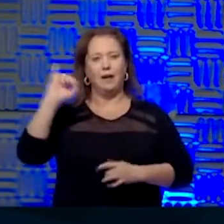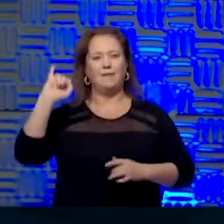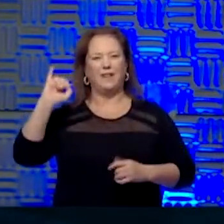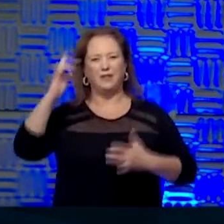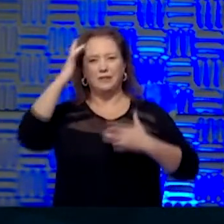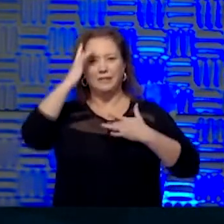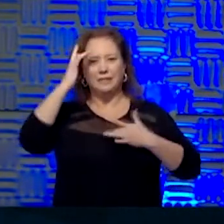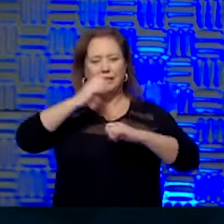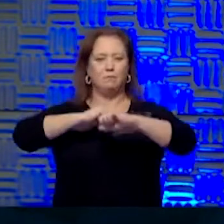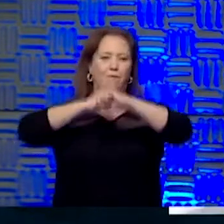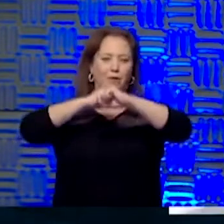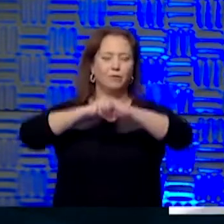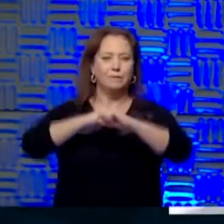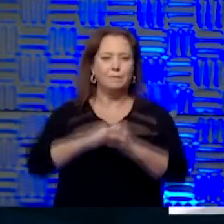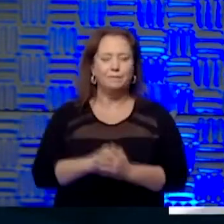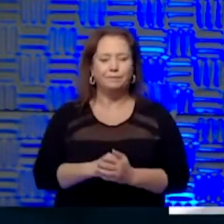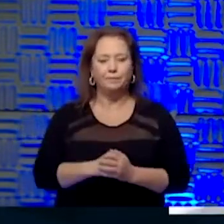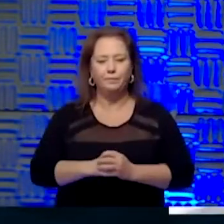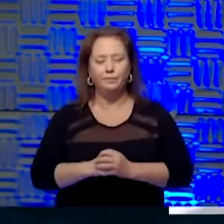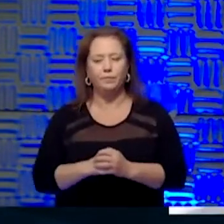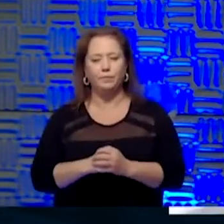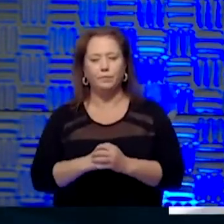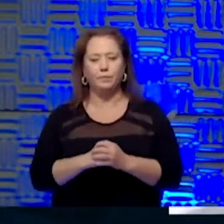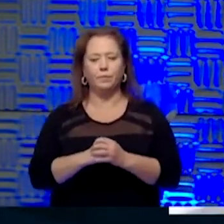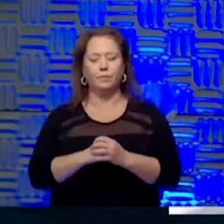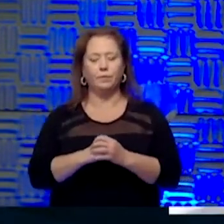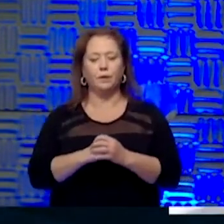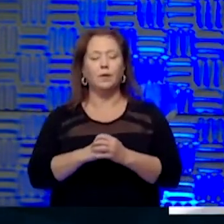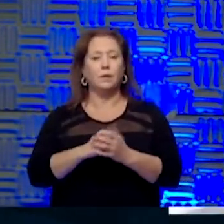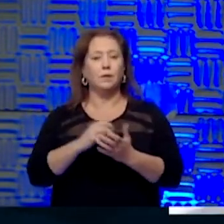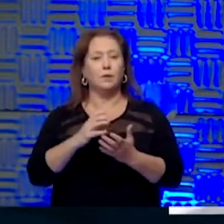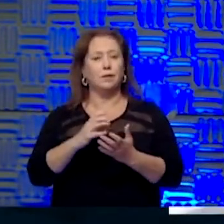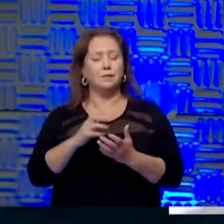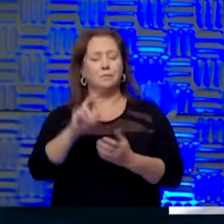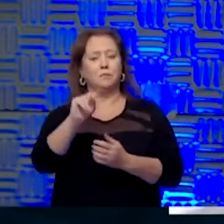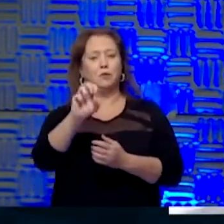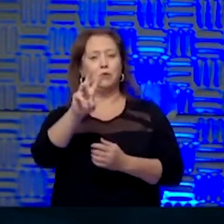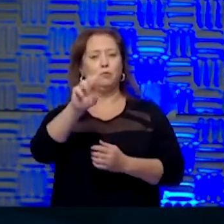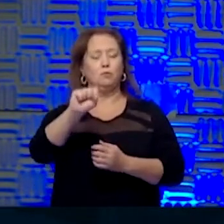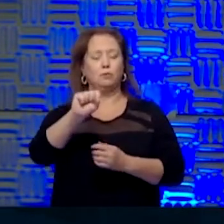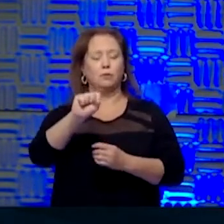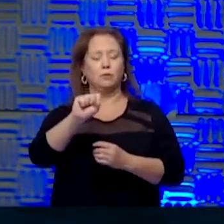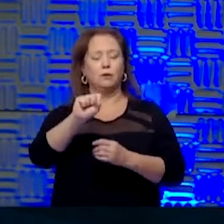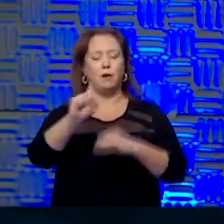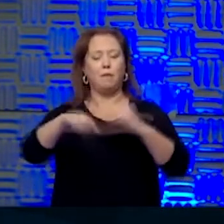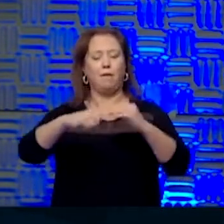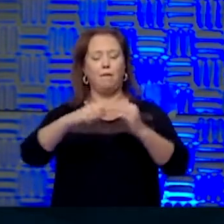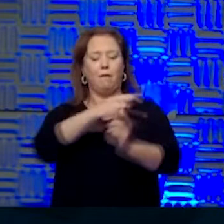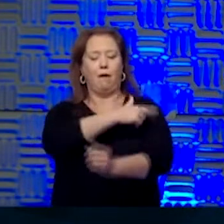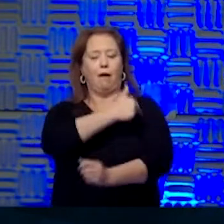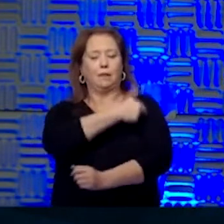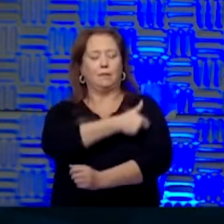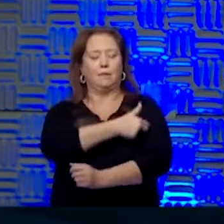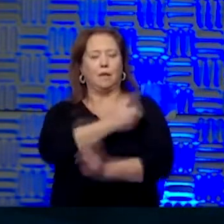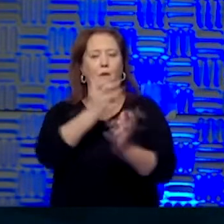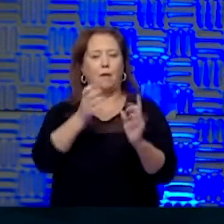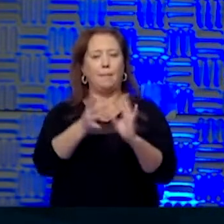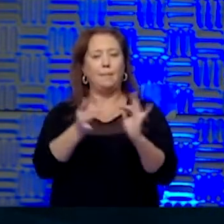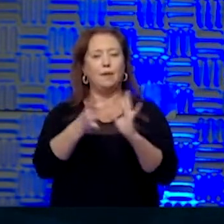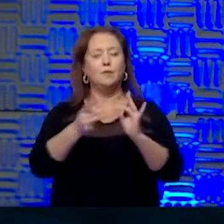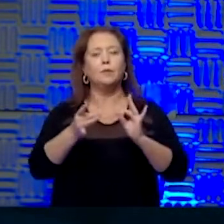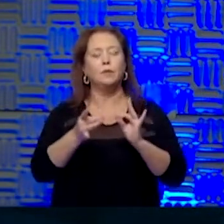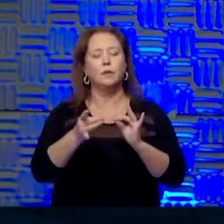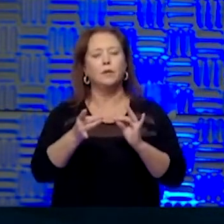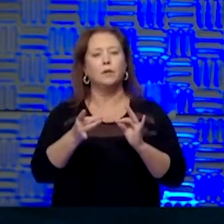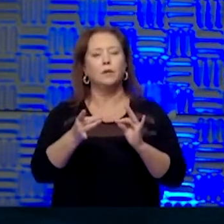disease prevention. So a piece of news and development in regard to hospitals, we have now,